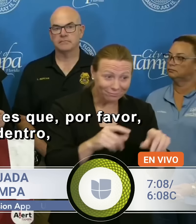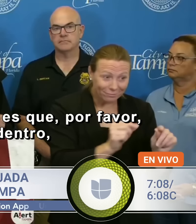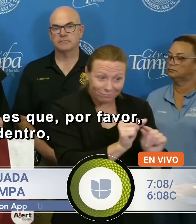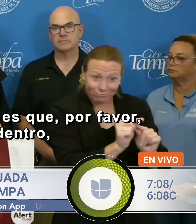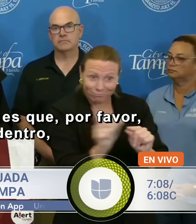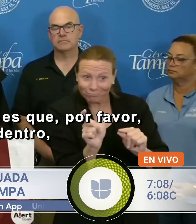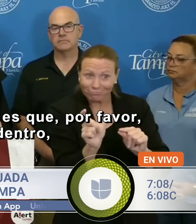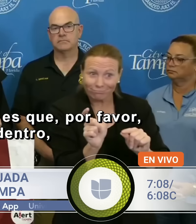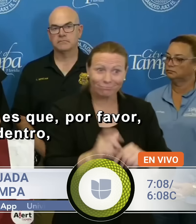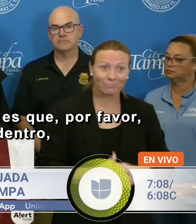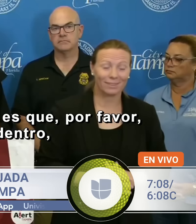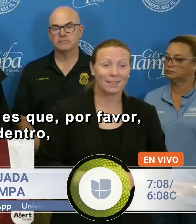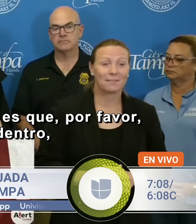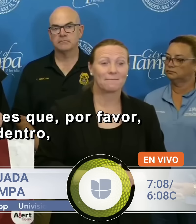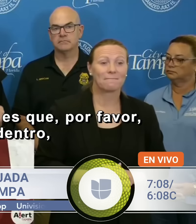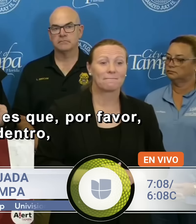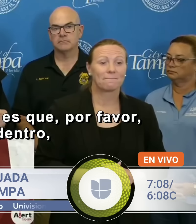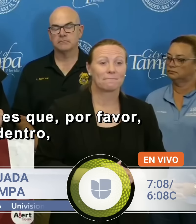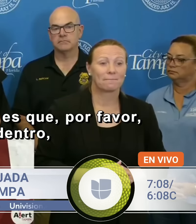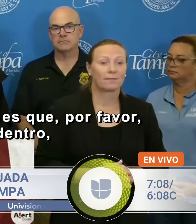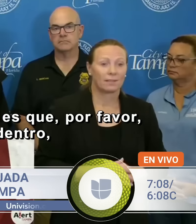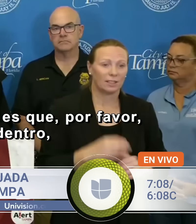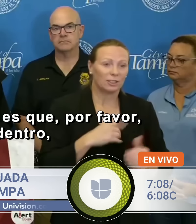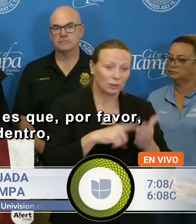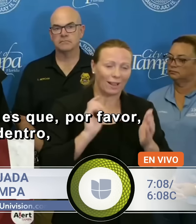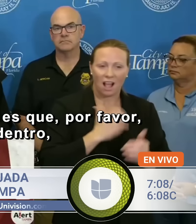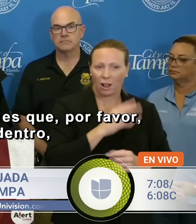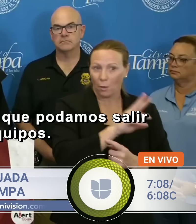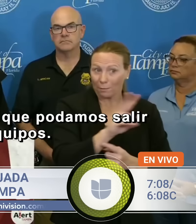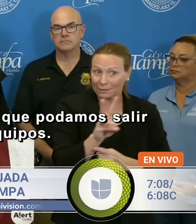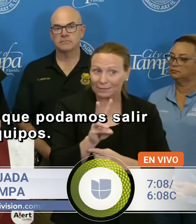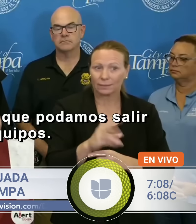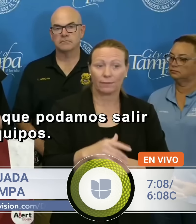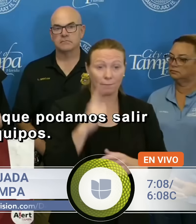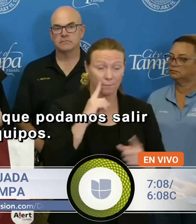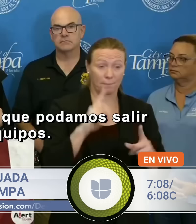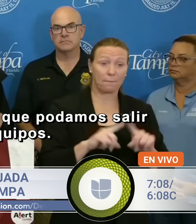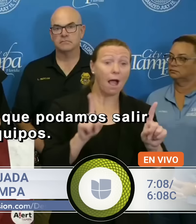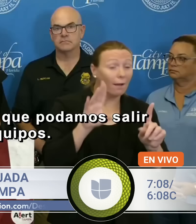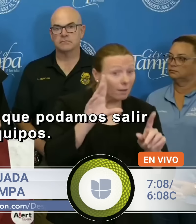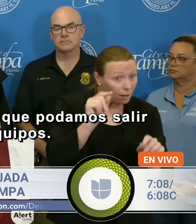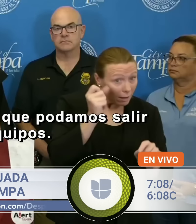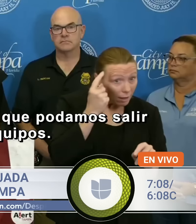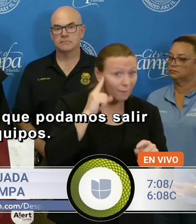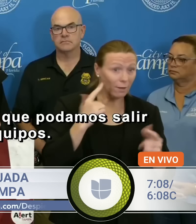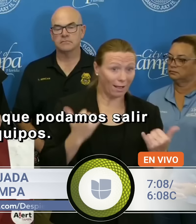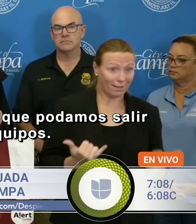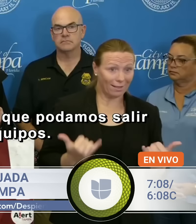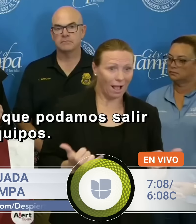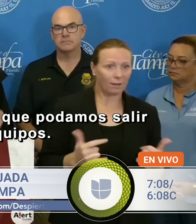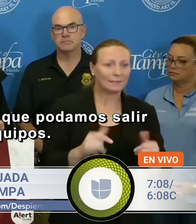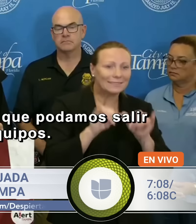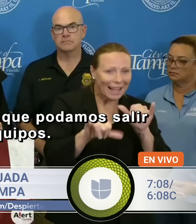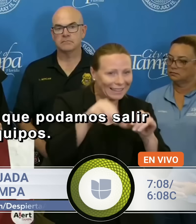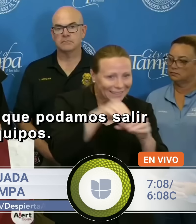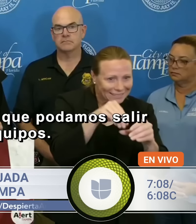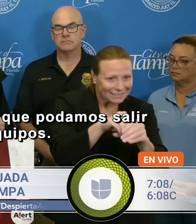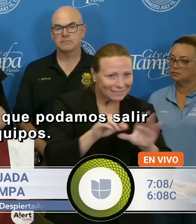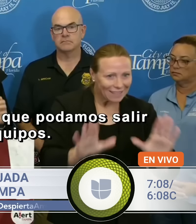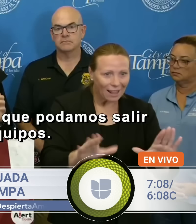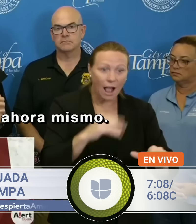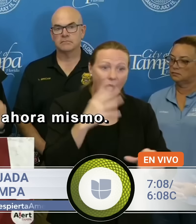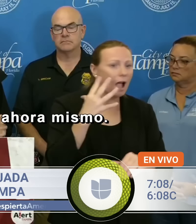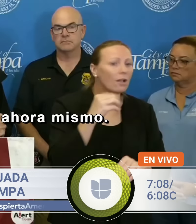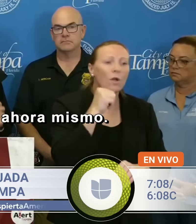you now is please, please stay inside. Stay inside until we can get out there with